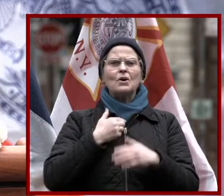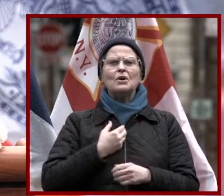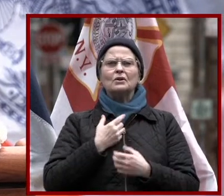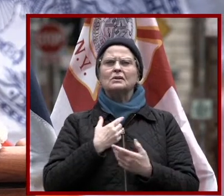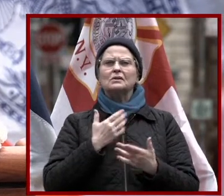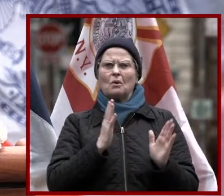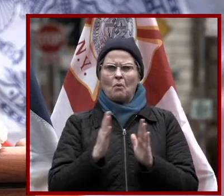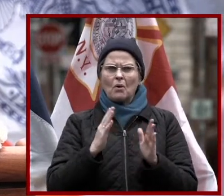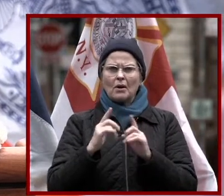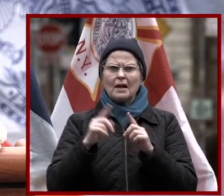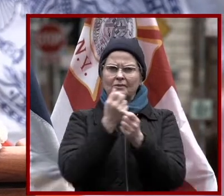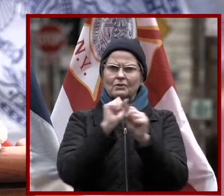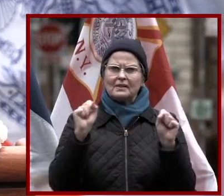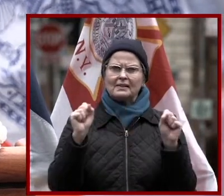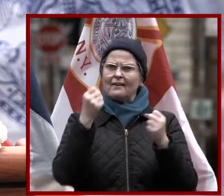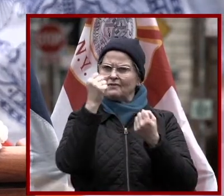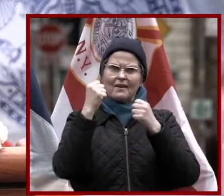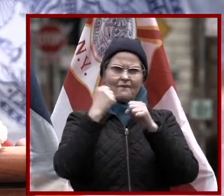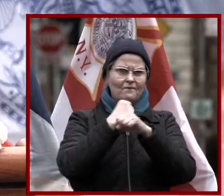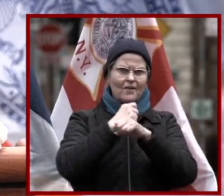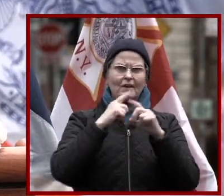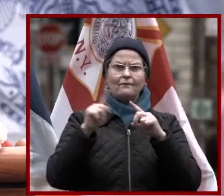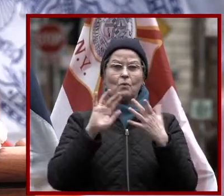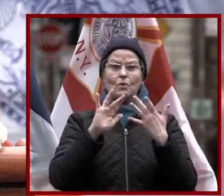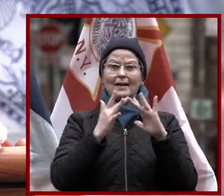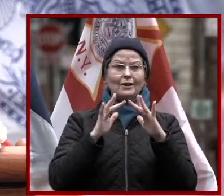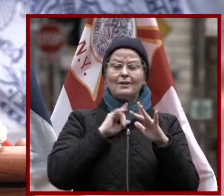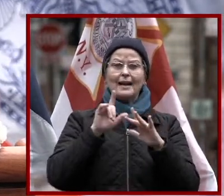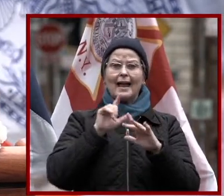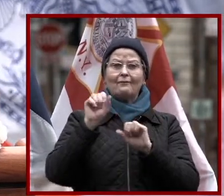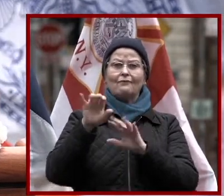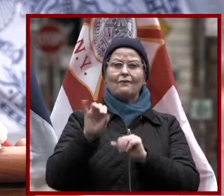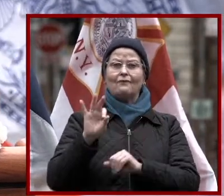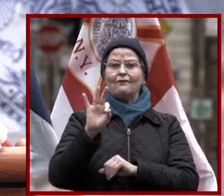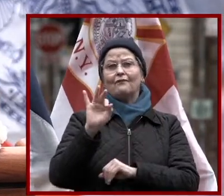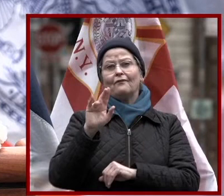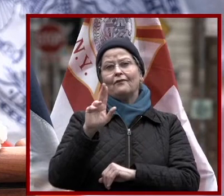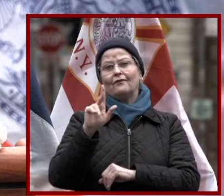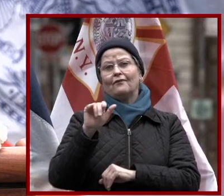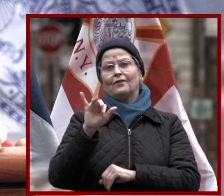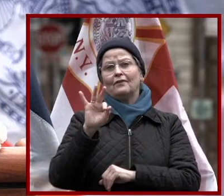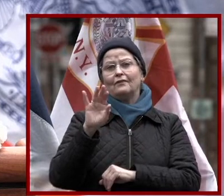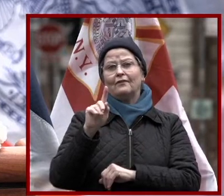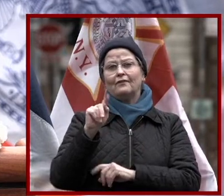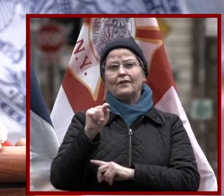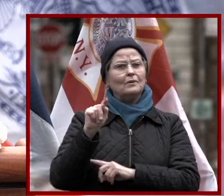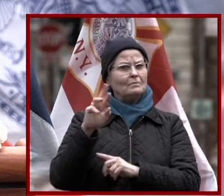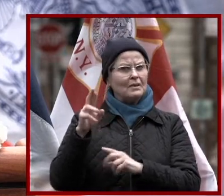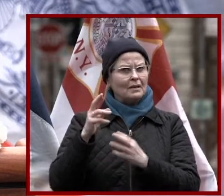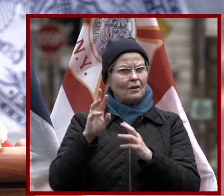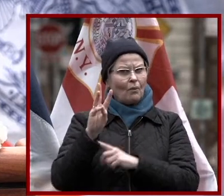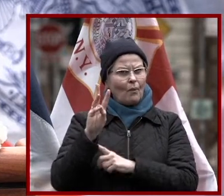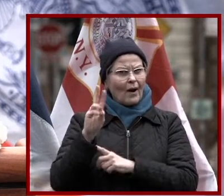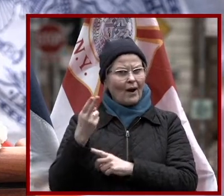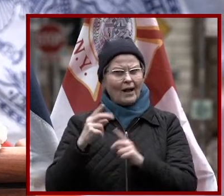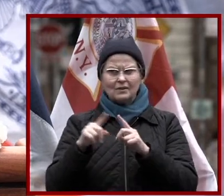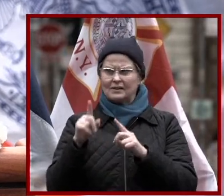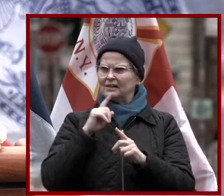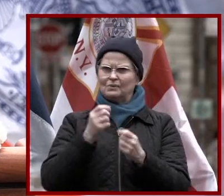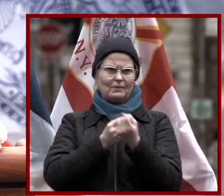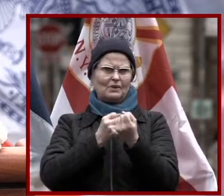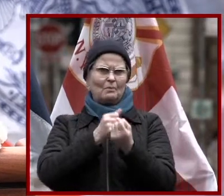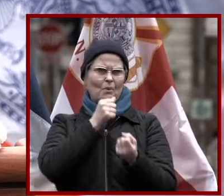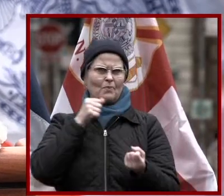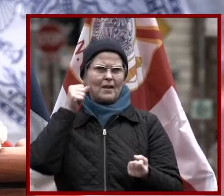for safety in internet fulfillment warehouses. We support them. We support the Amazon Workers